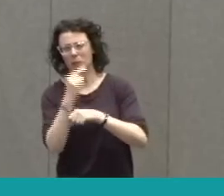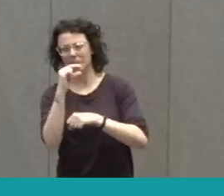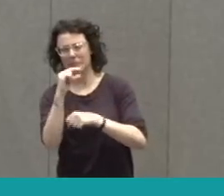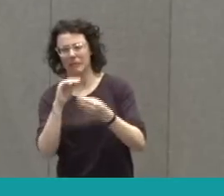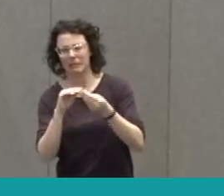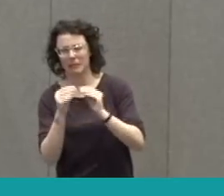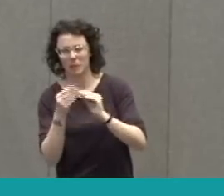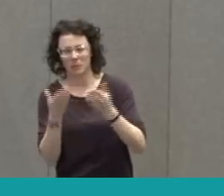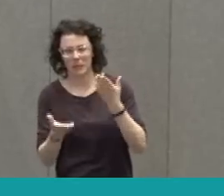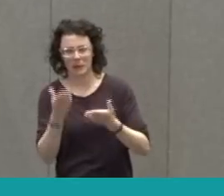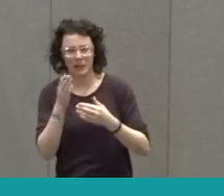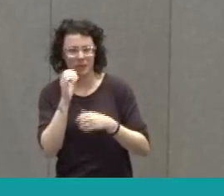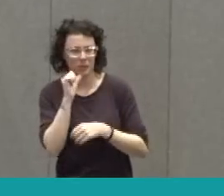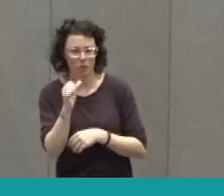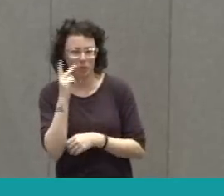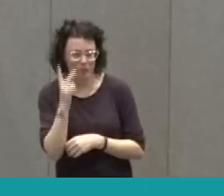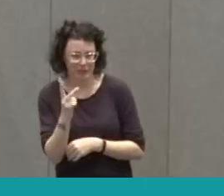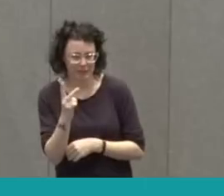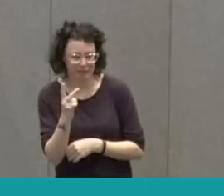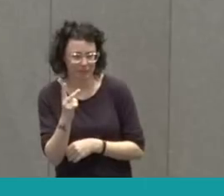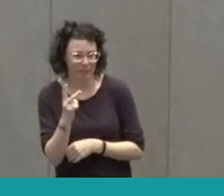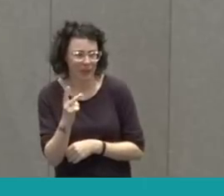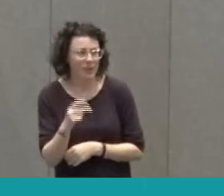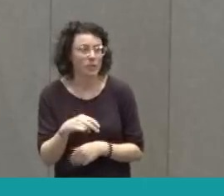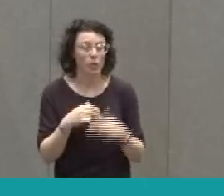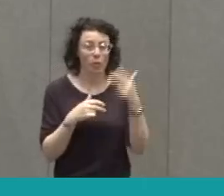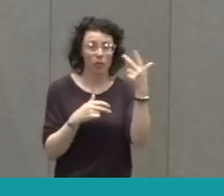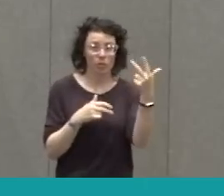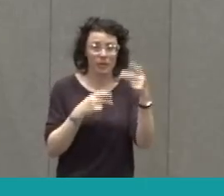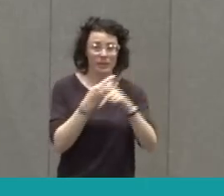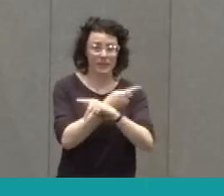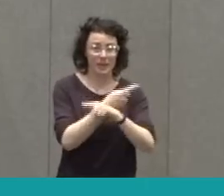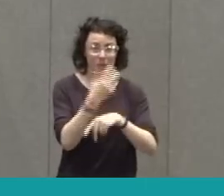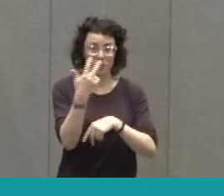6. 3 times 3 is 9.